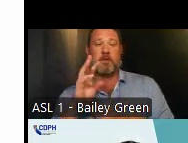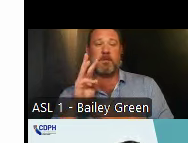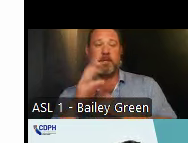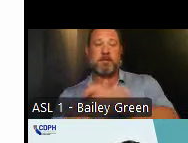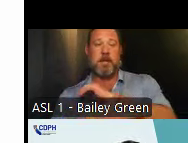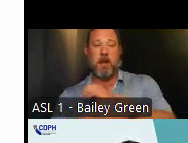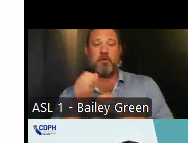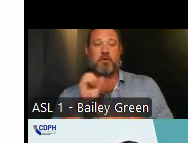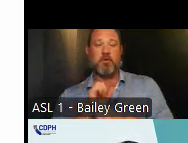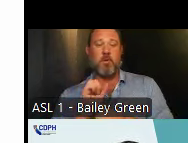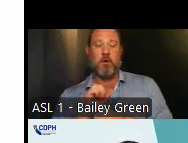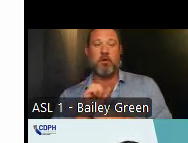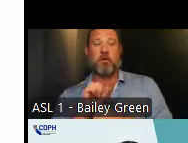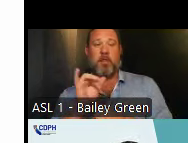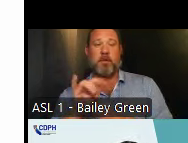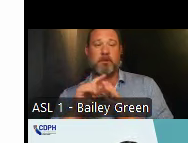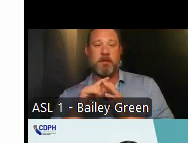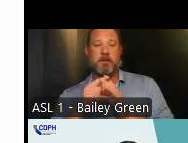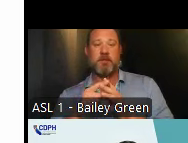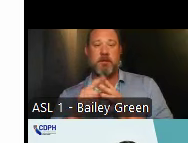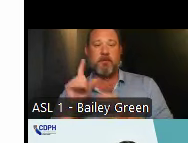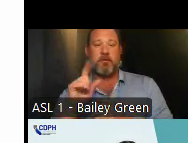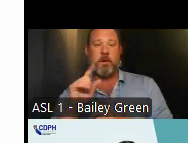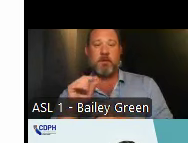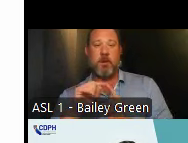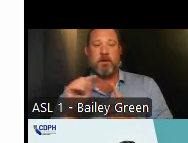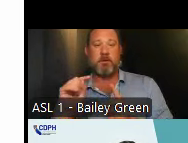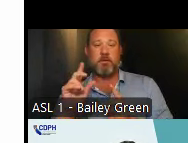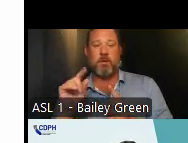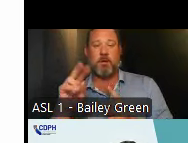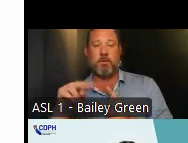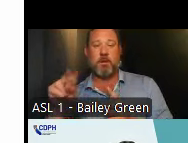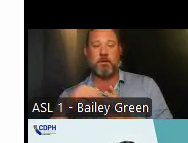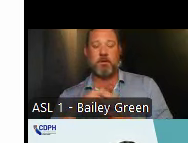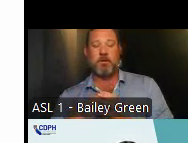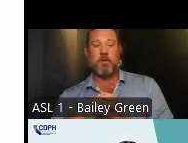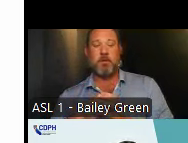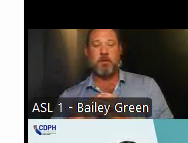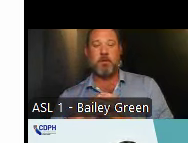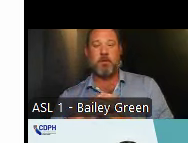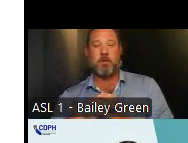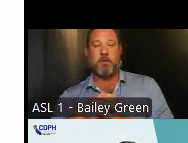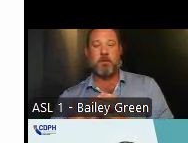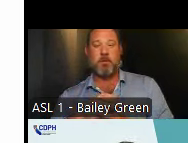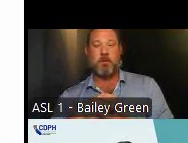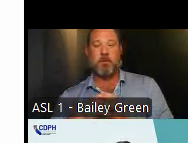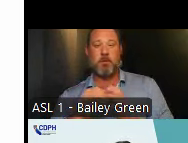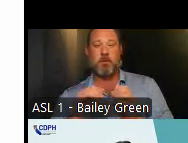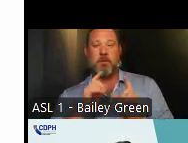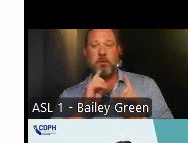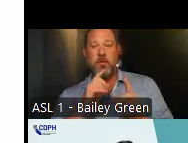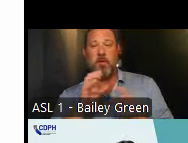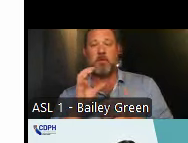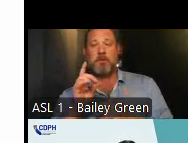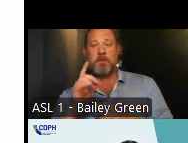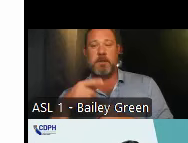on this initiative from 2020 to 2022. This report will be posted on our